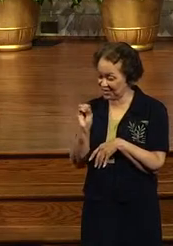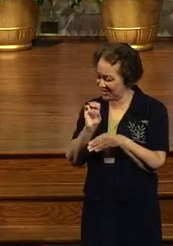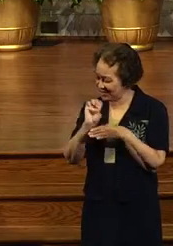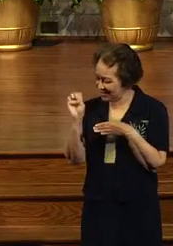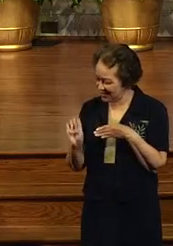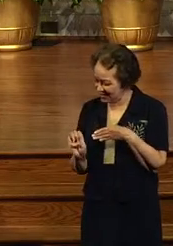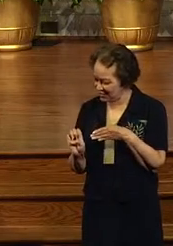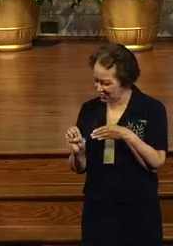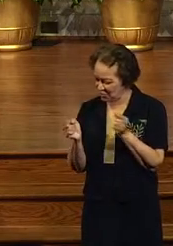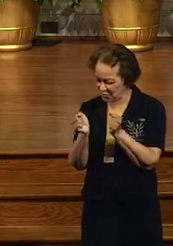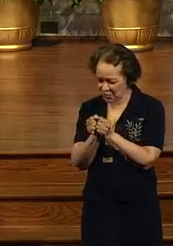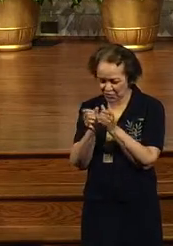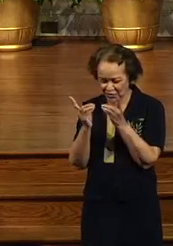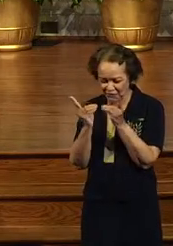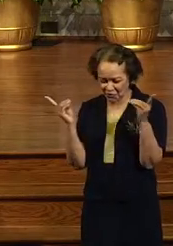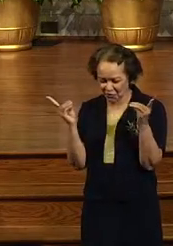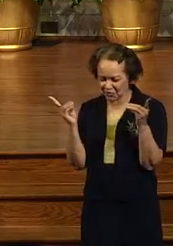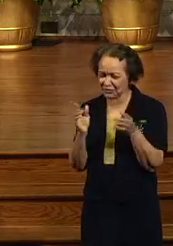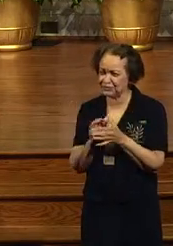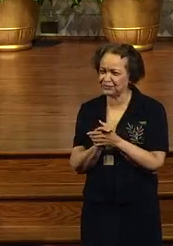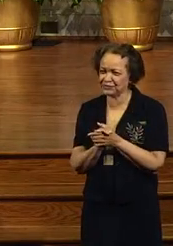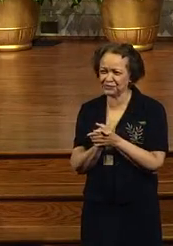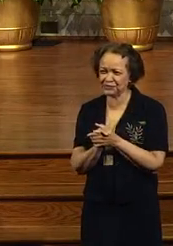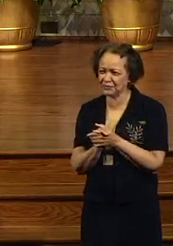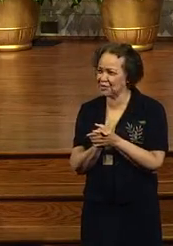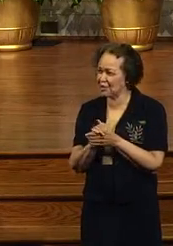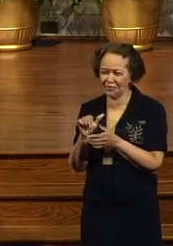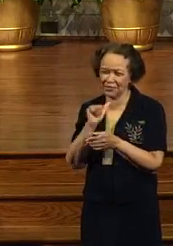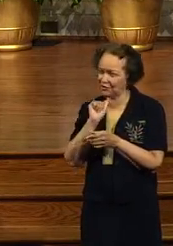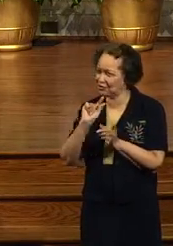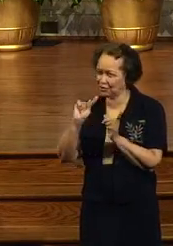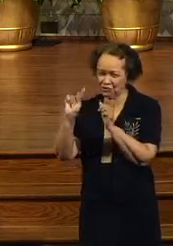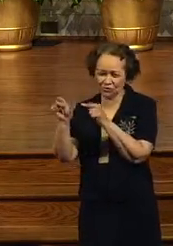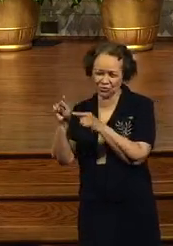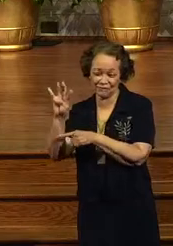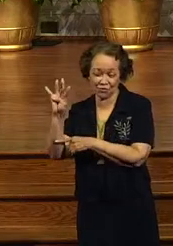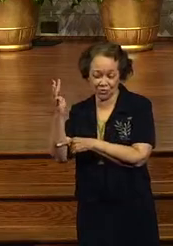ends in a divorce. Now, I'm not going to go to the fourth.